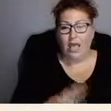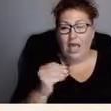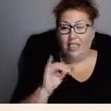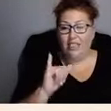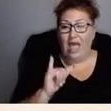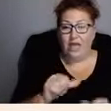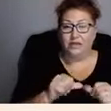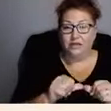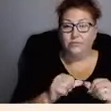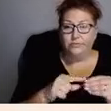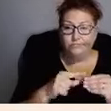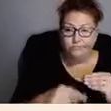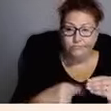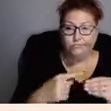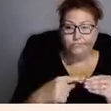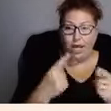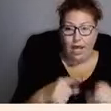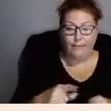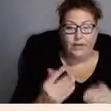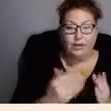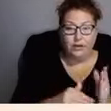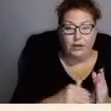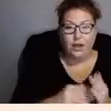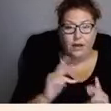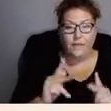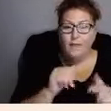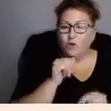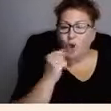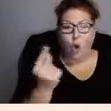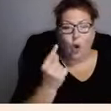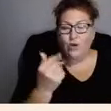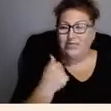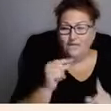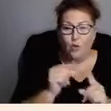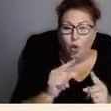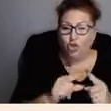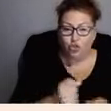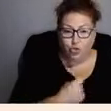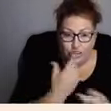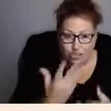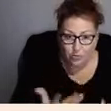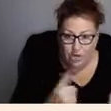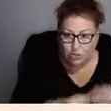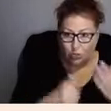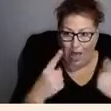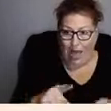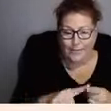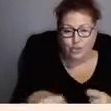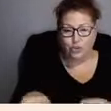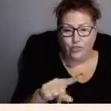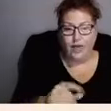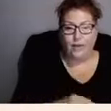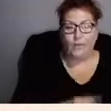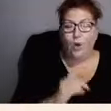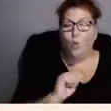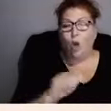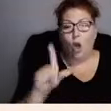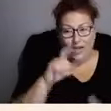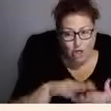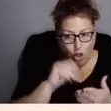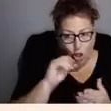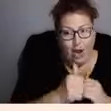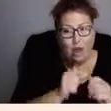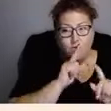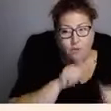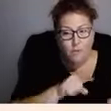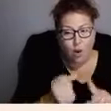People don't always have the words to express what happened to them. We all need to learn how to report abuse